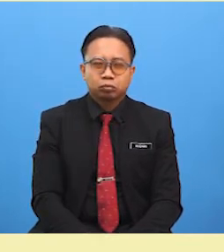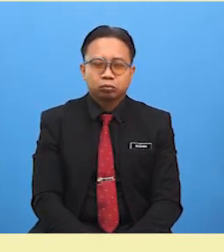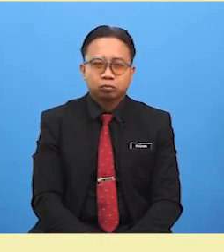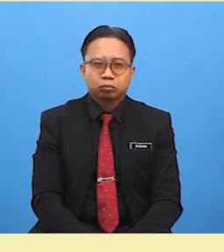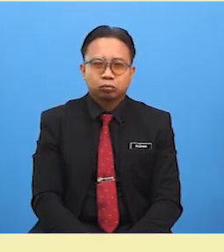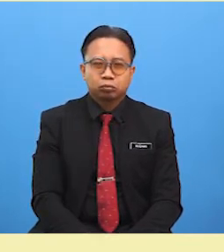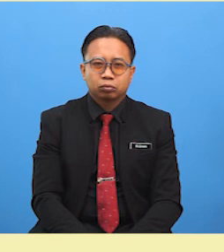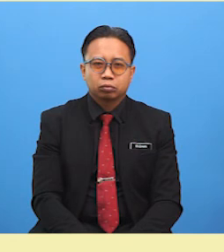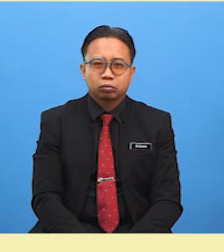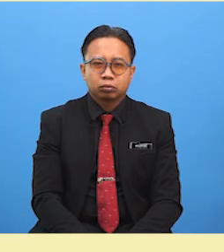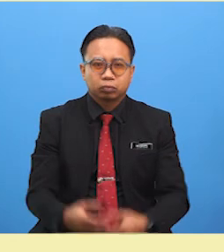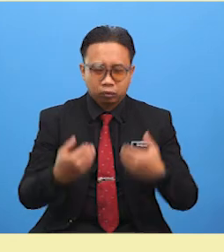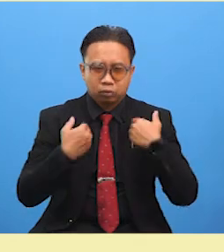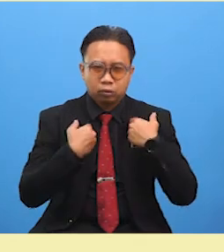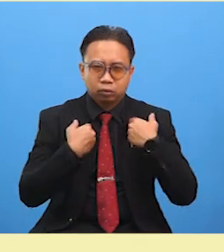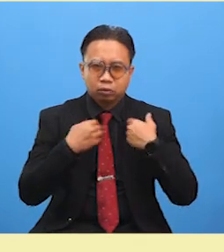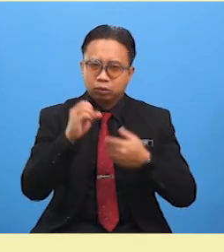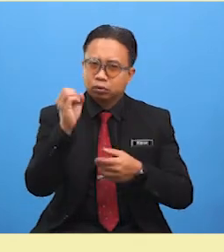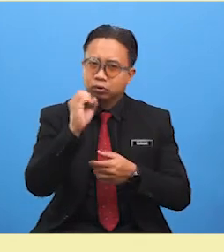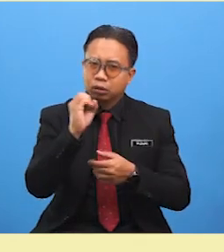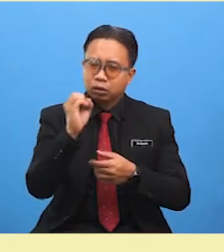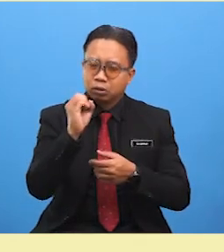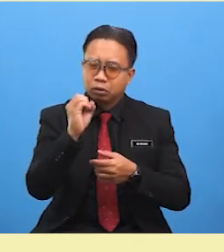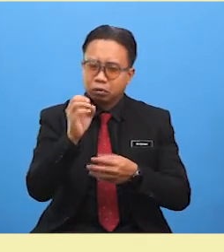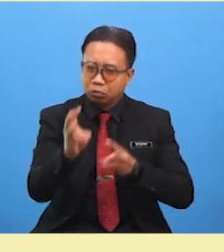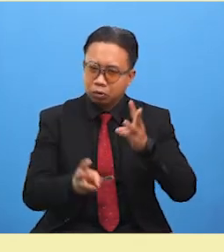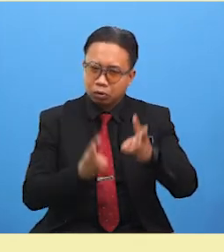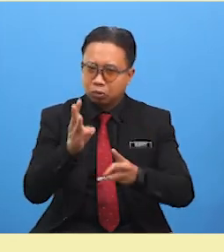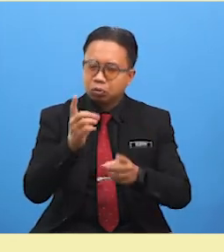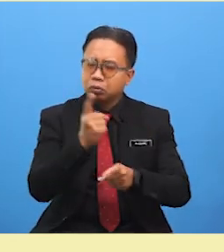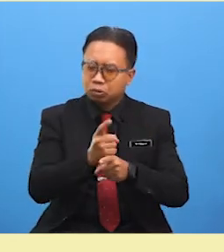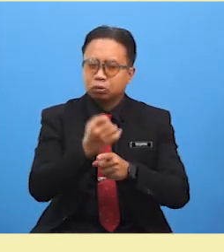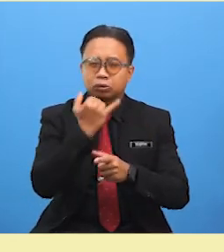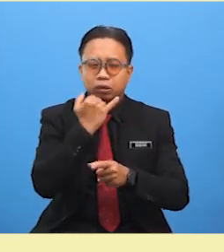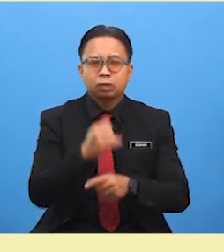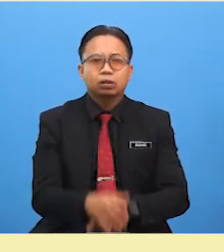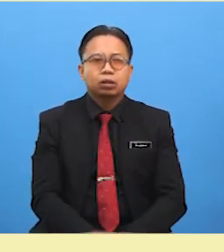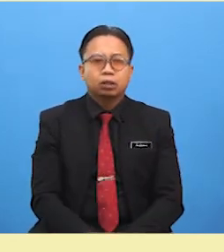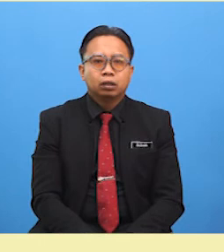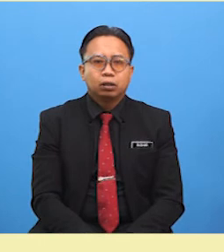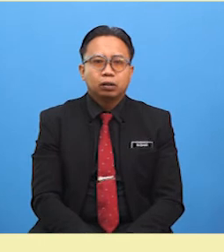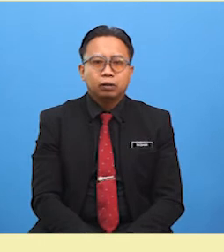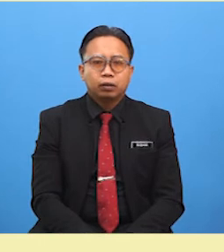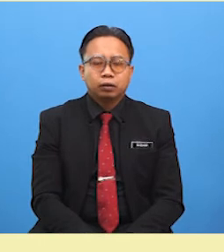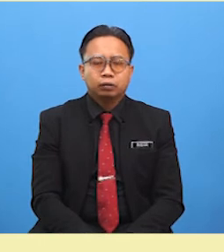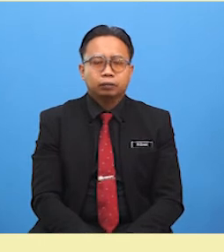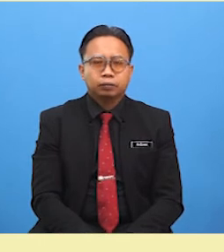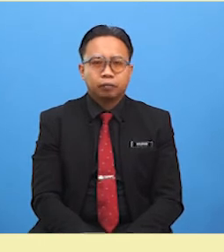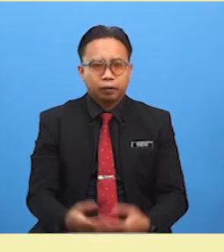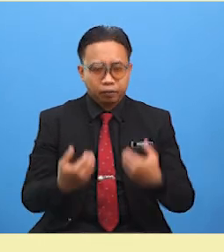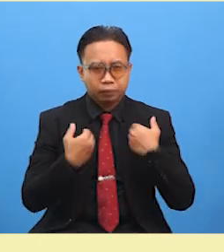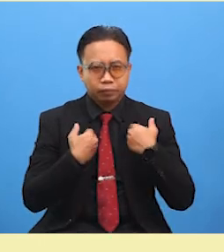Thirdly, he hasn't gotten wheels. Is this true or false? No, it does have